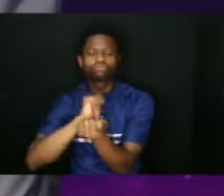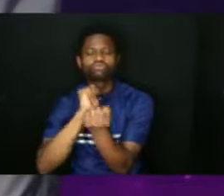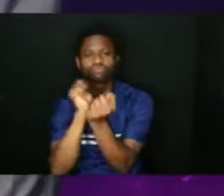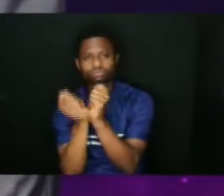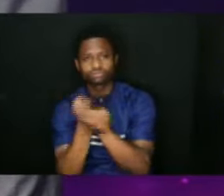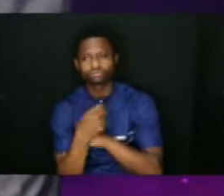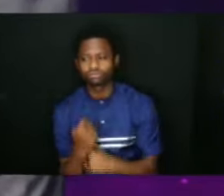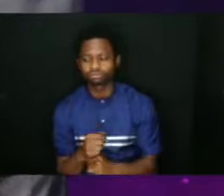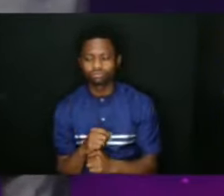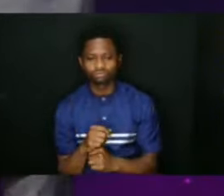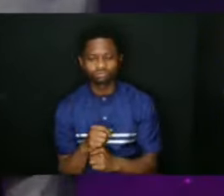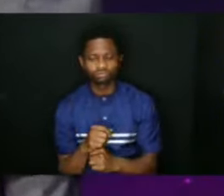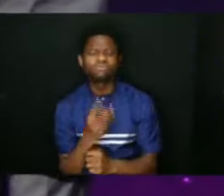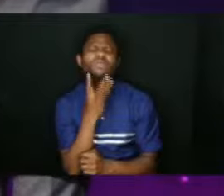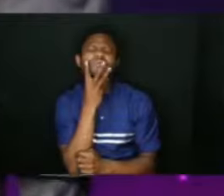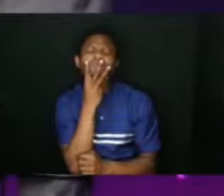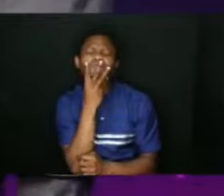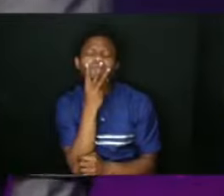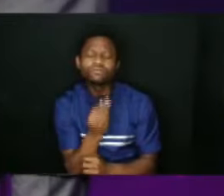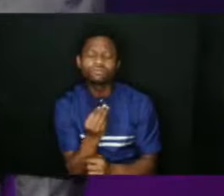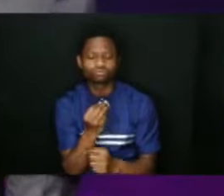Precious stones to transform.